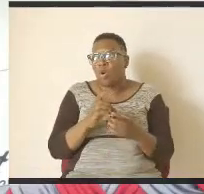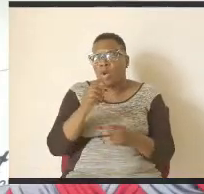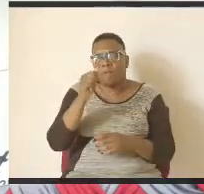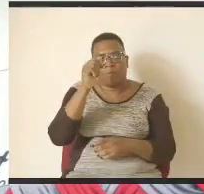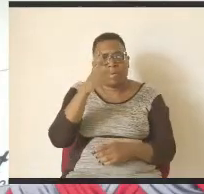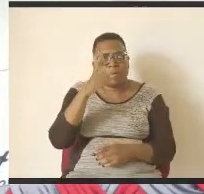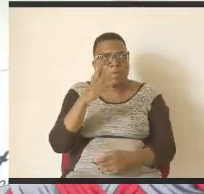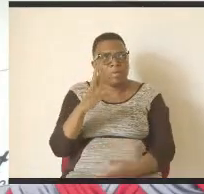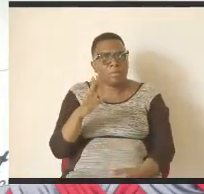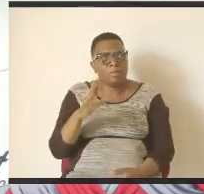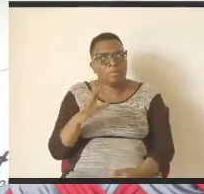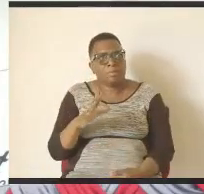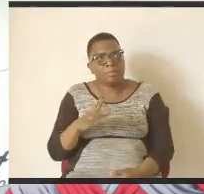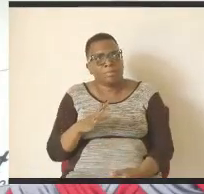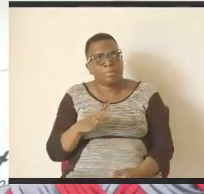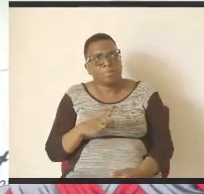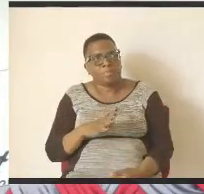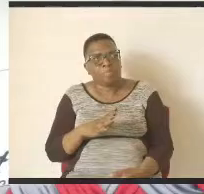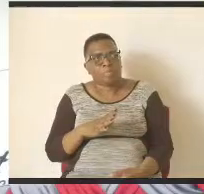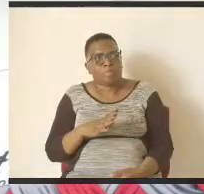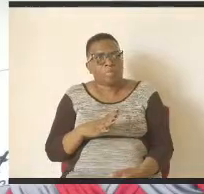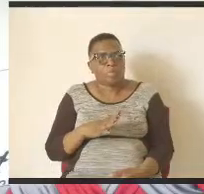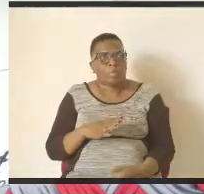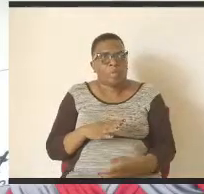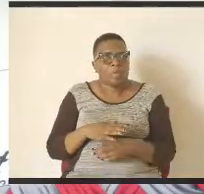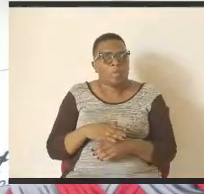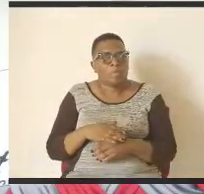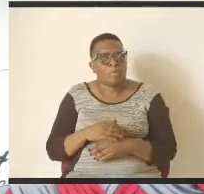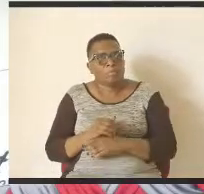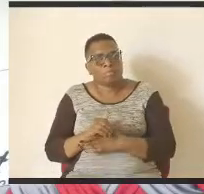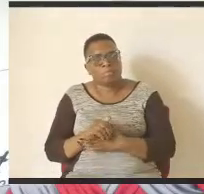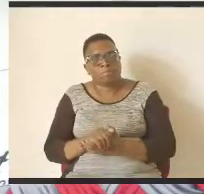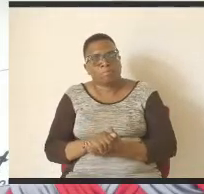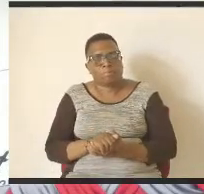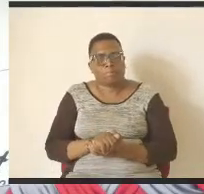I. Use me.